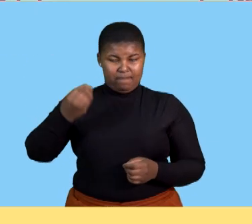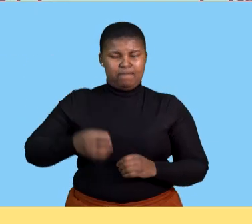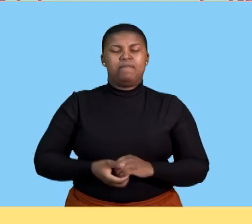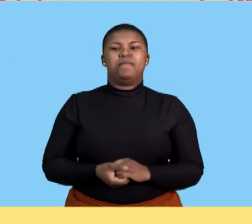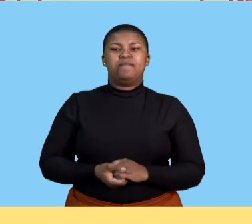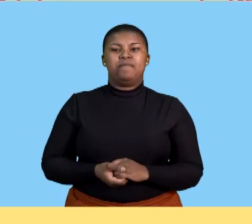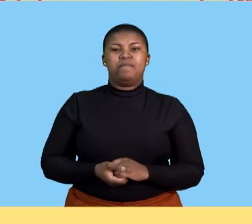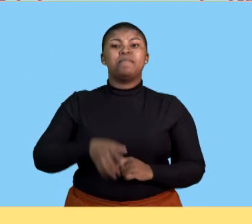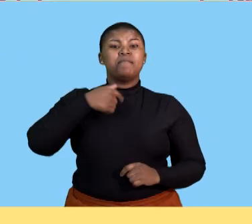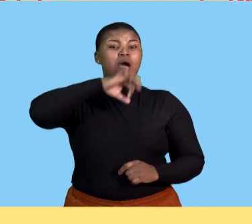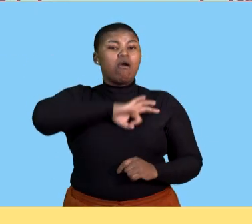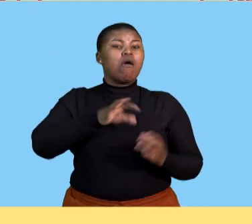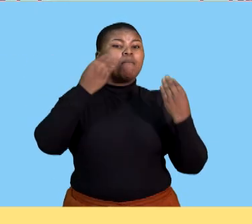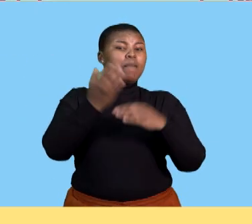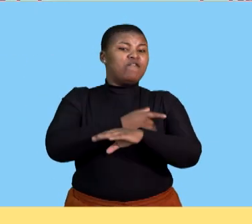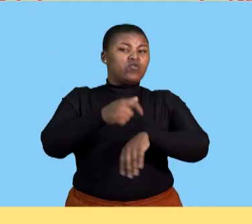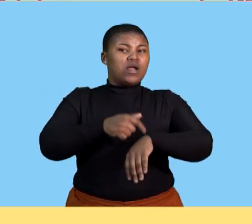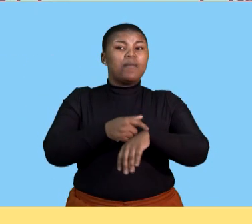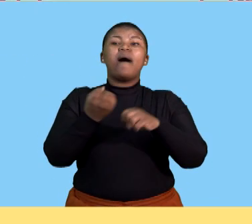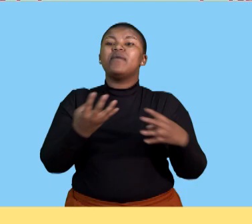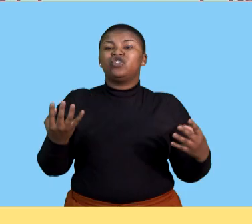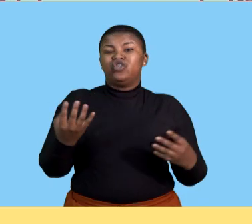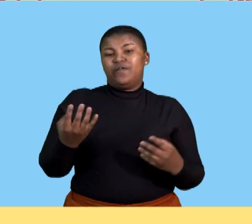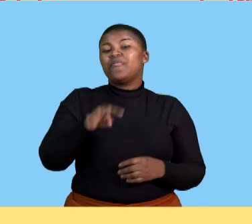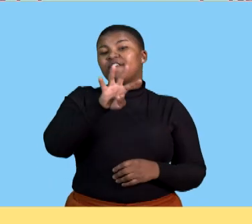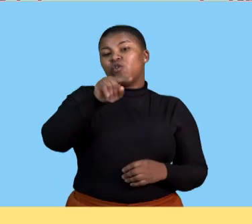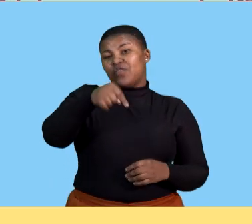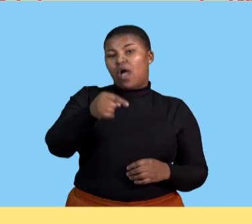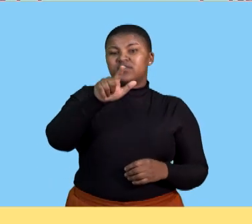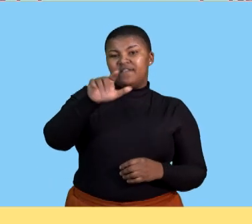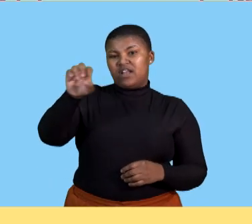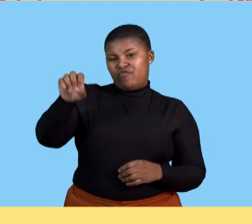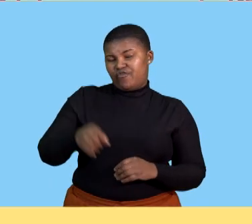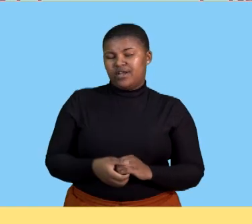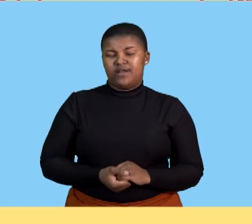24,300. My income received in advance becomes